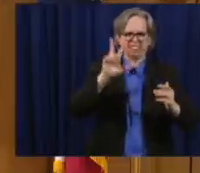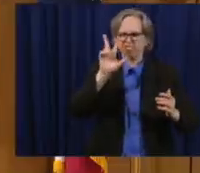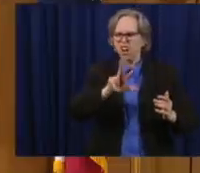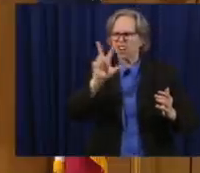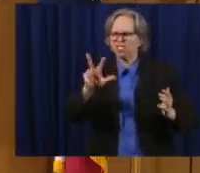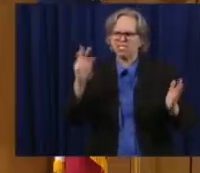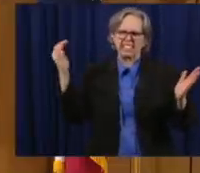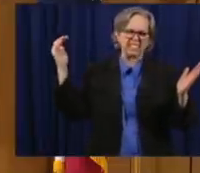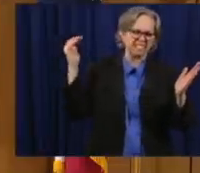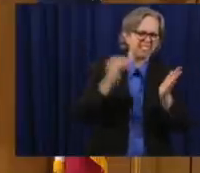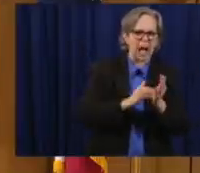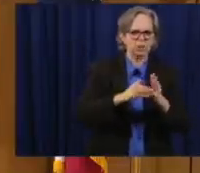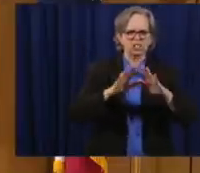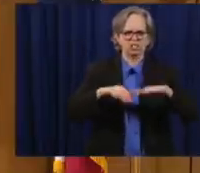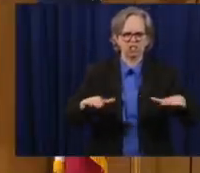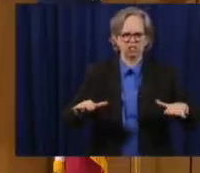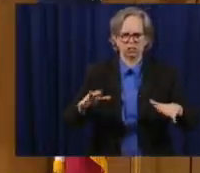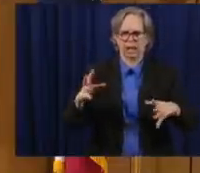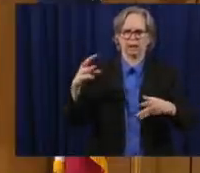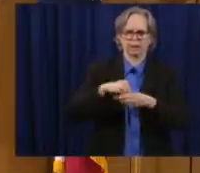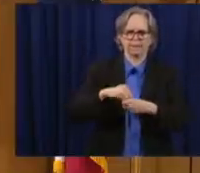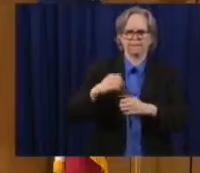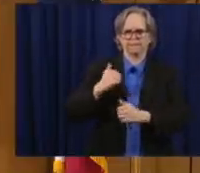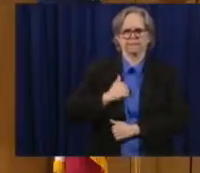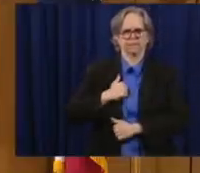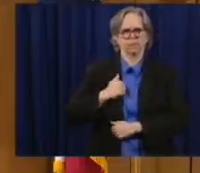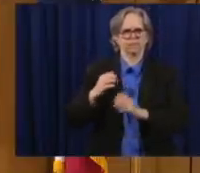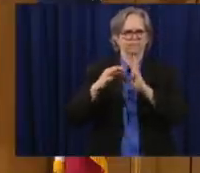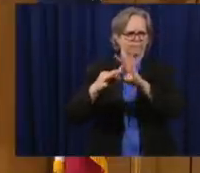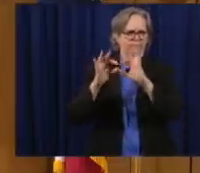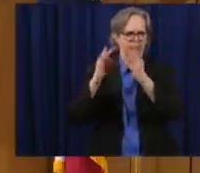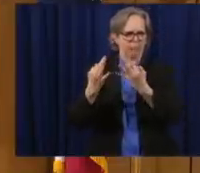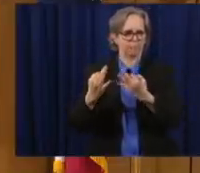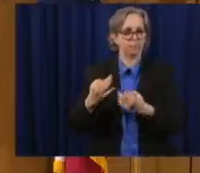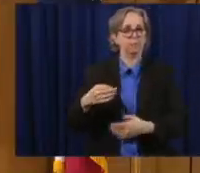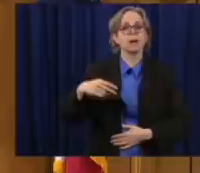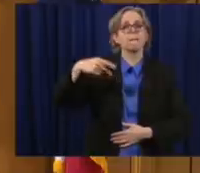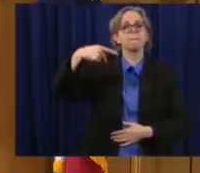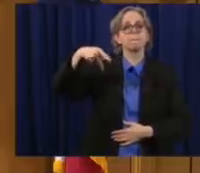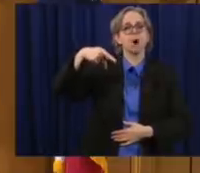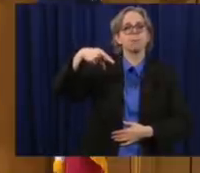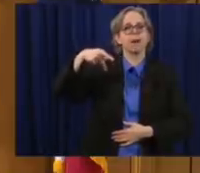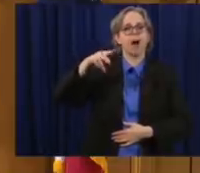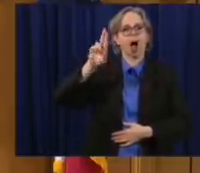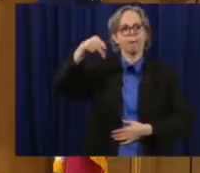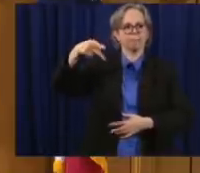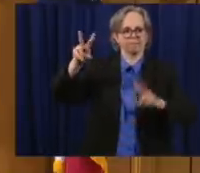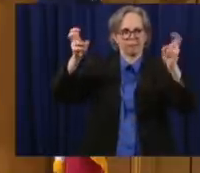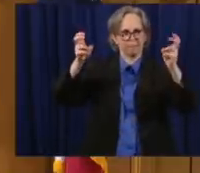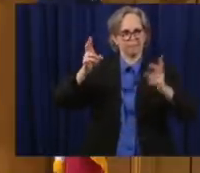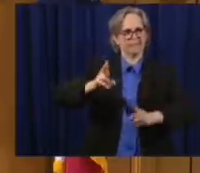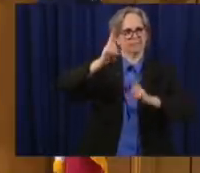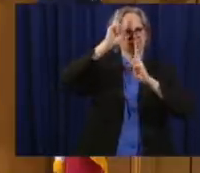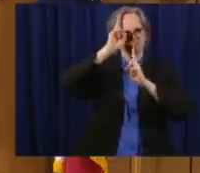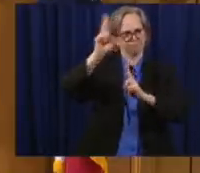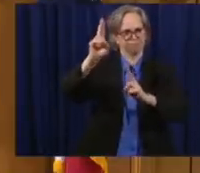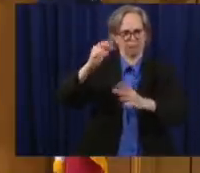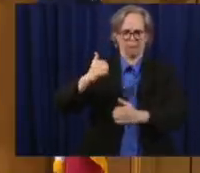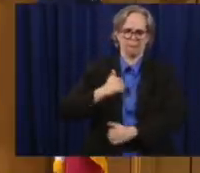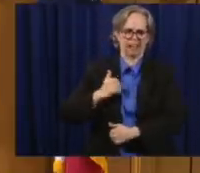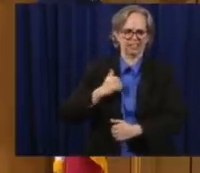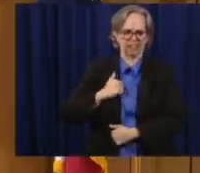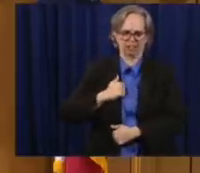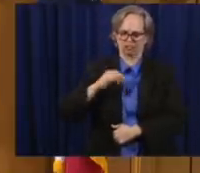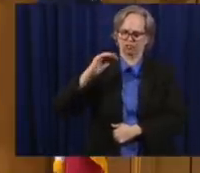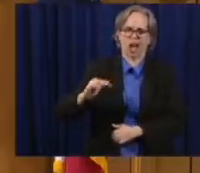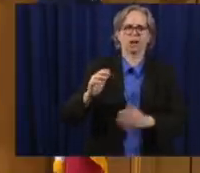connections. Today is Purple Up Day across the state of Ohio to recognize the military child. We thank the children of military